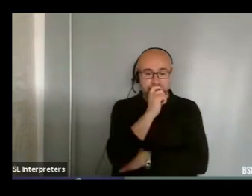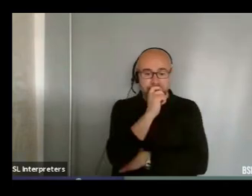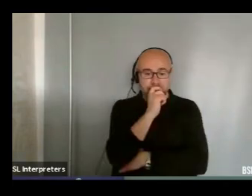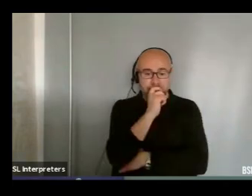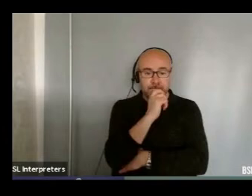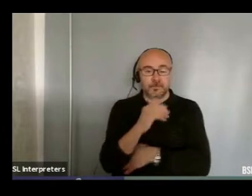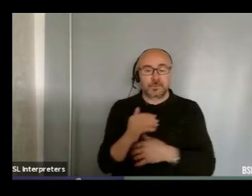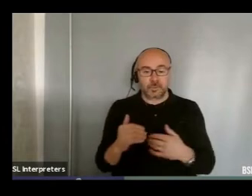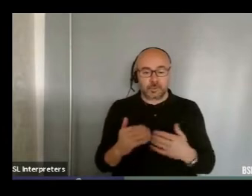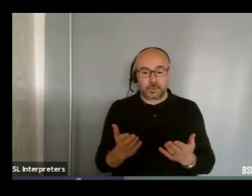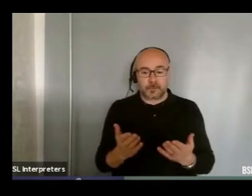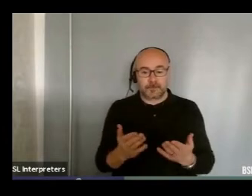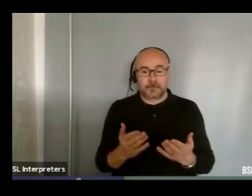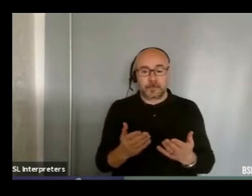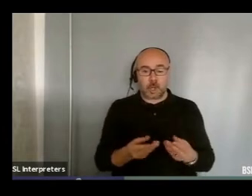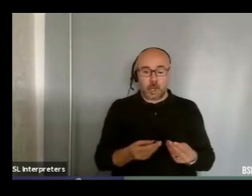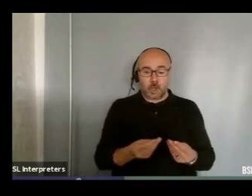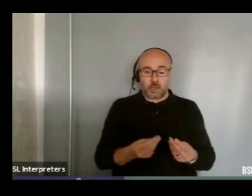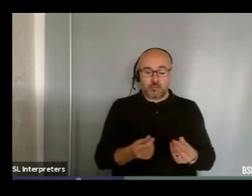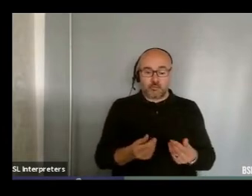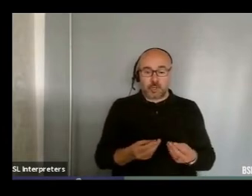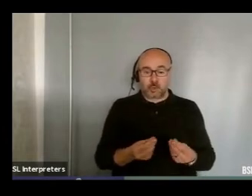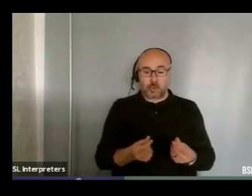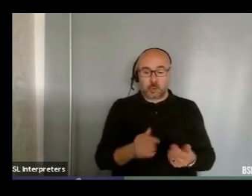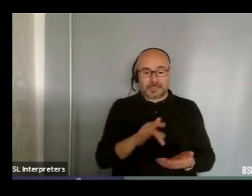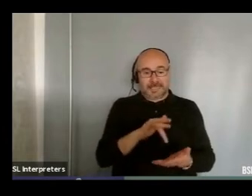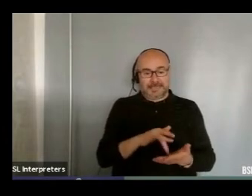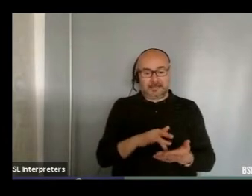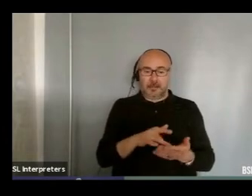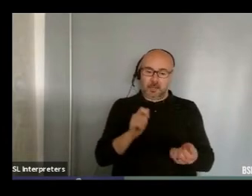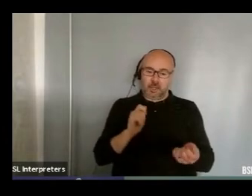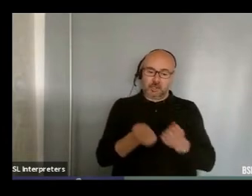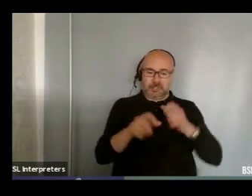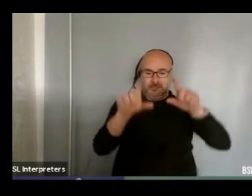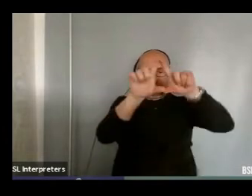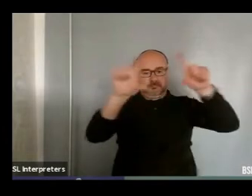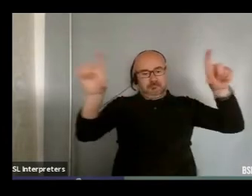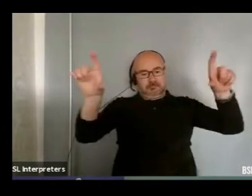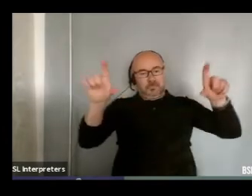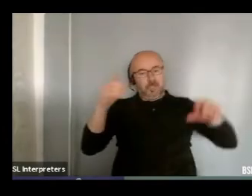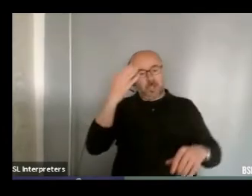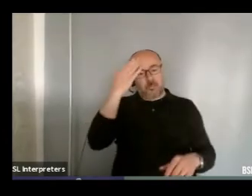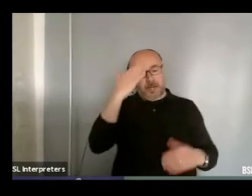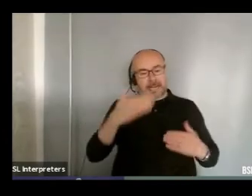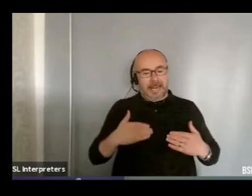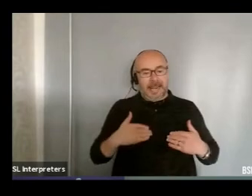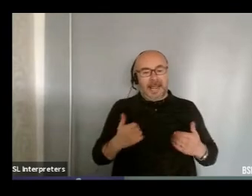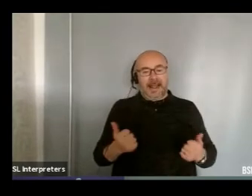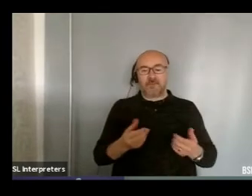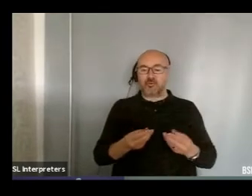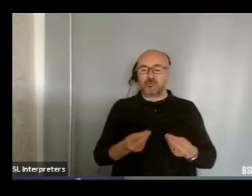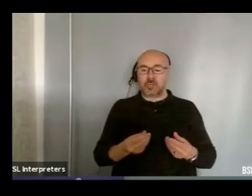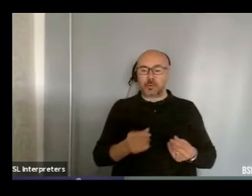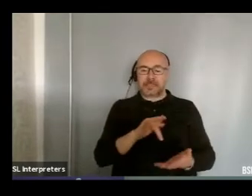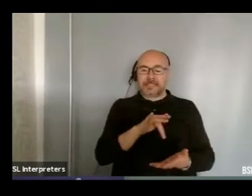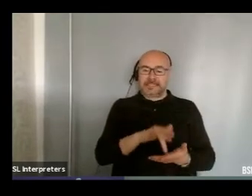idea of our dementia resource centres becoming brain health resource centres. We'll start to consider how we engage with the